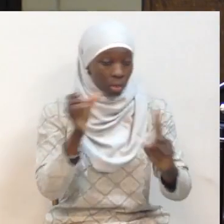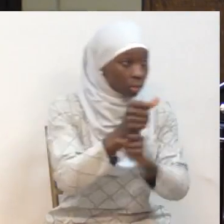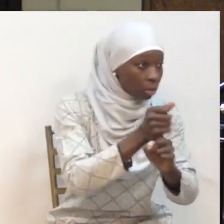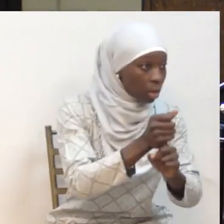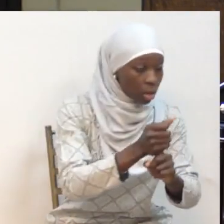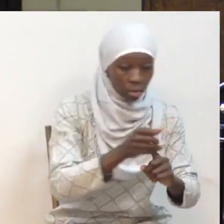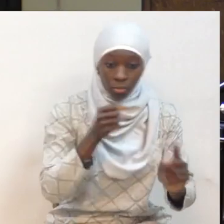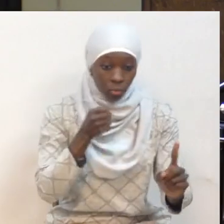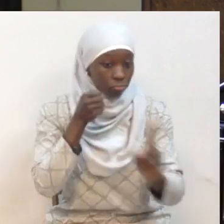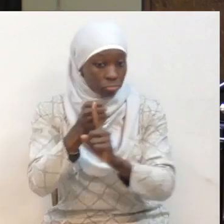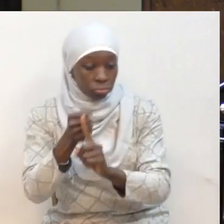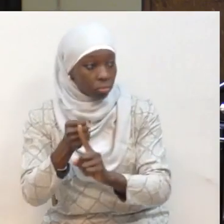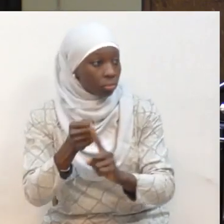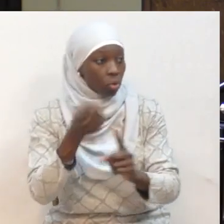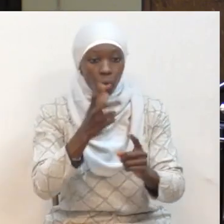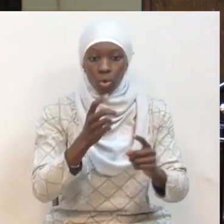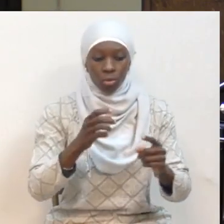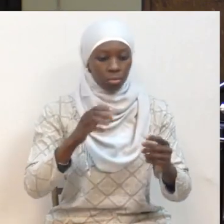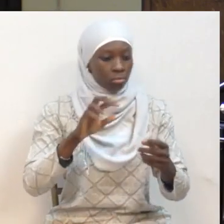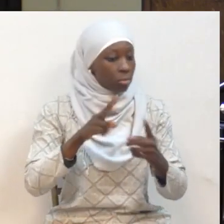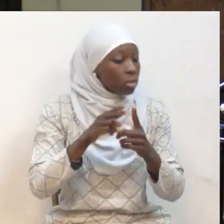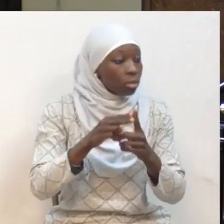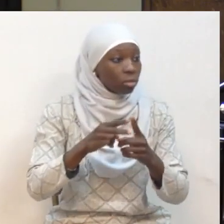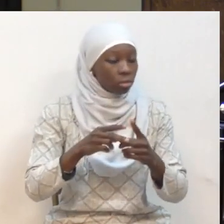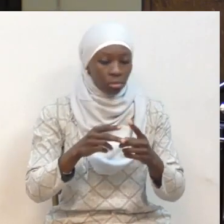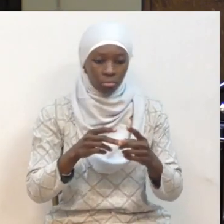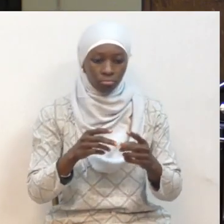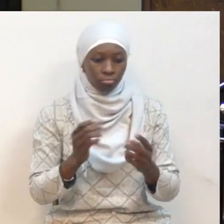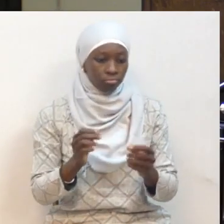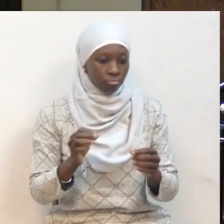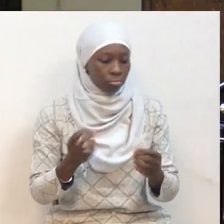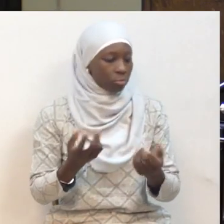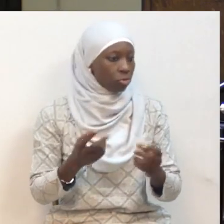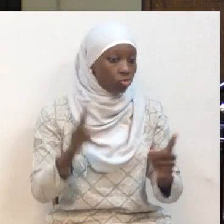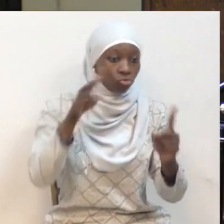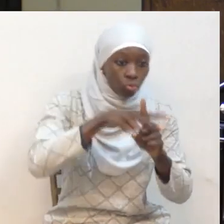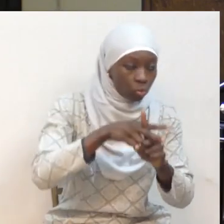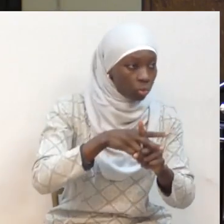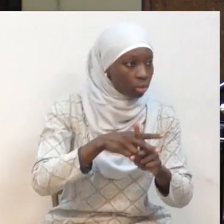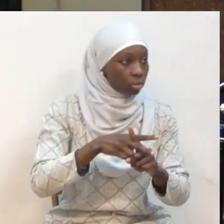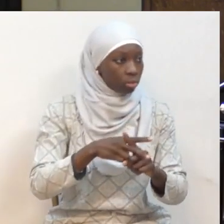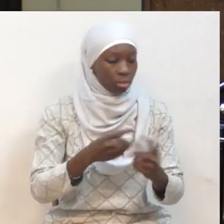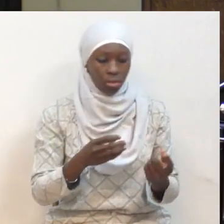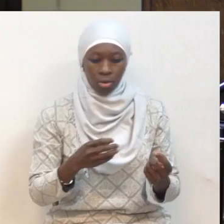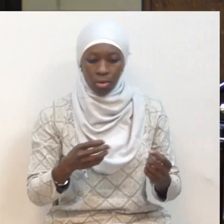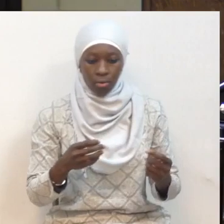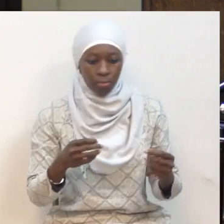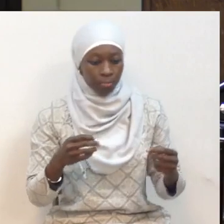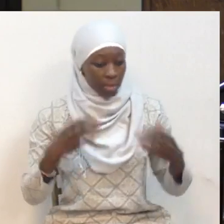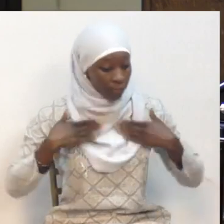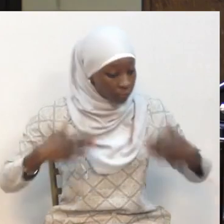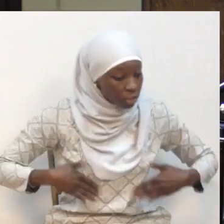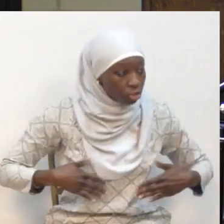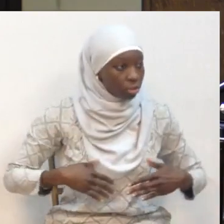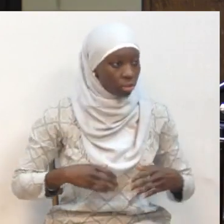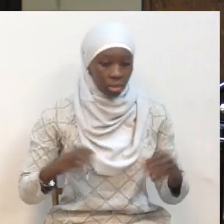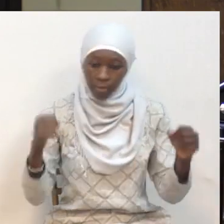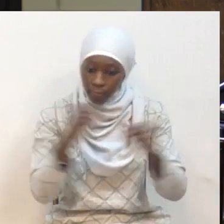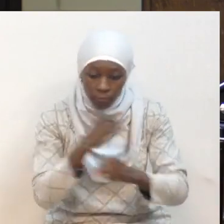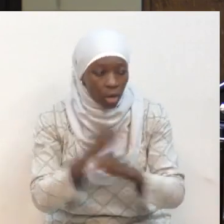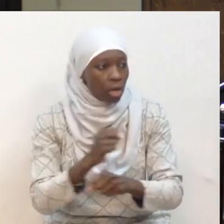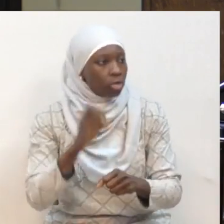participate physically or chip in and participate financially. Some people were not able